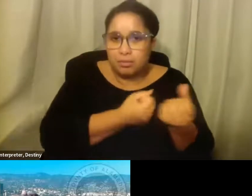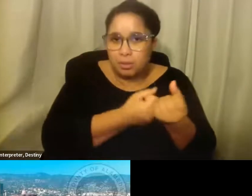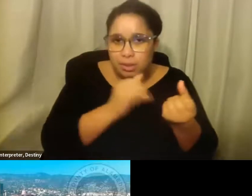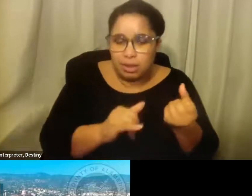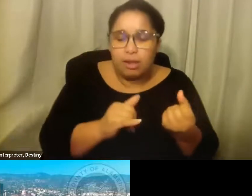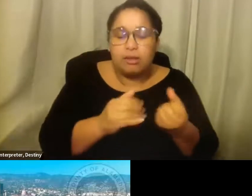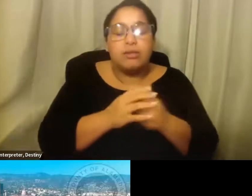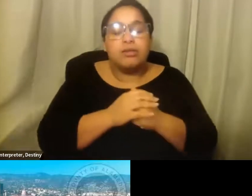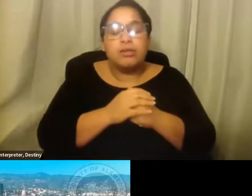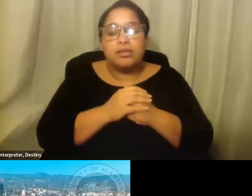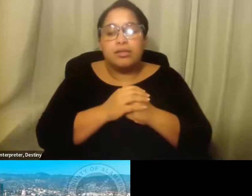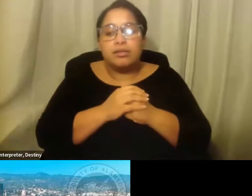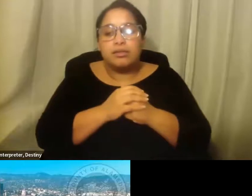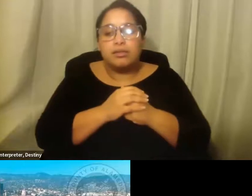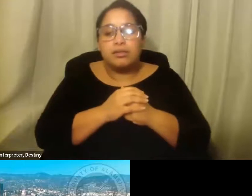we can